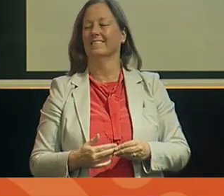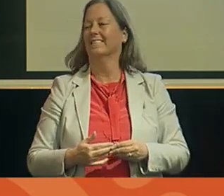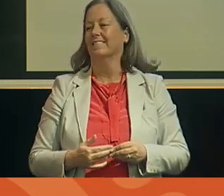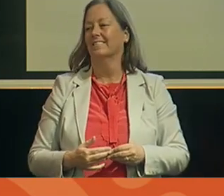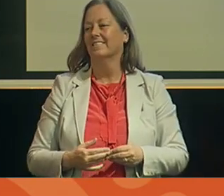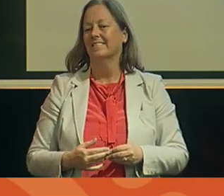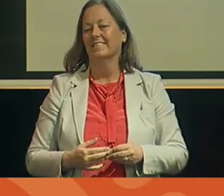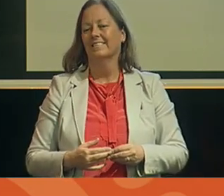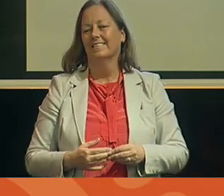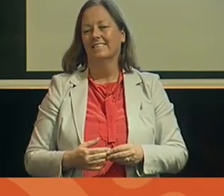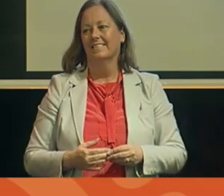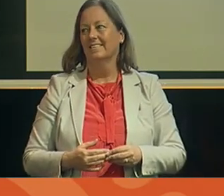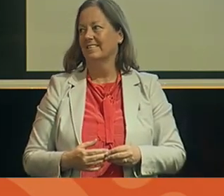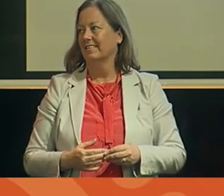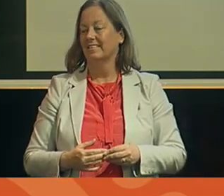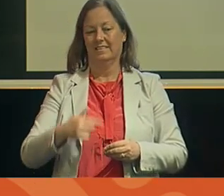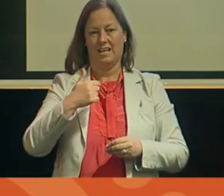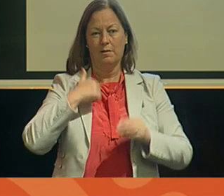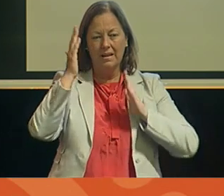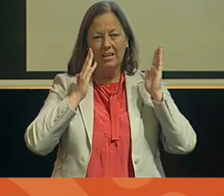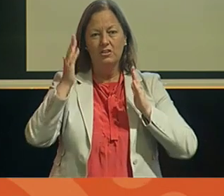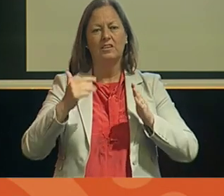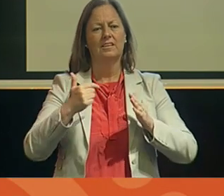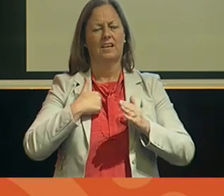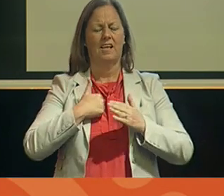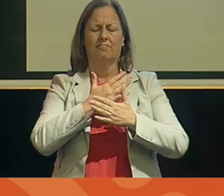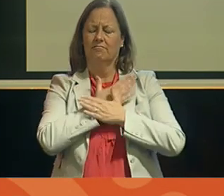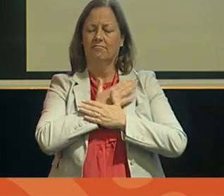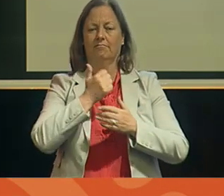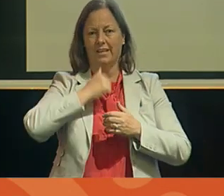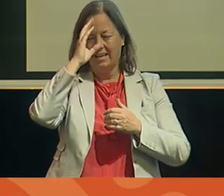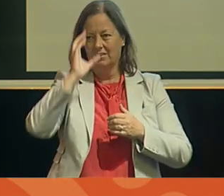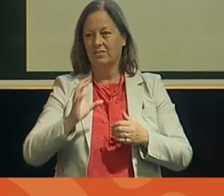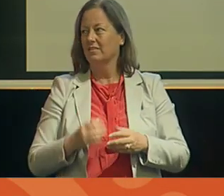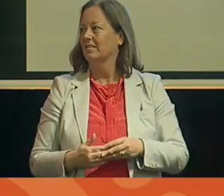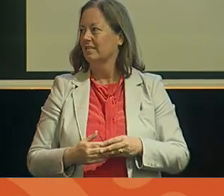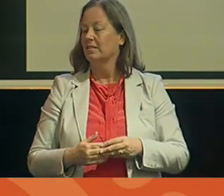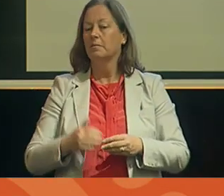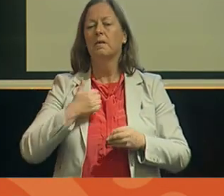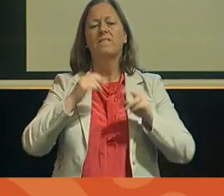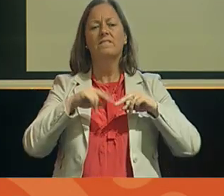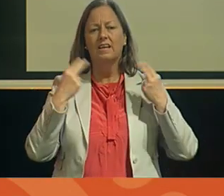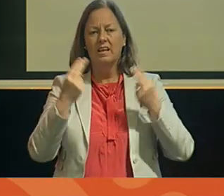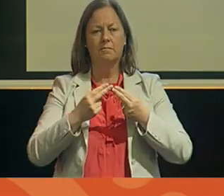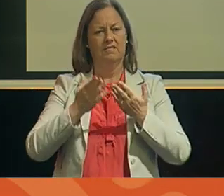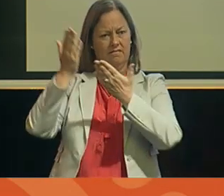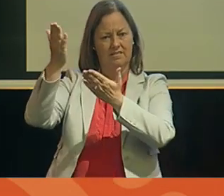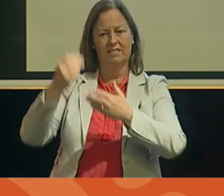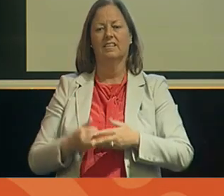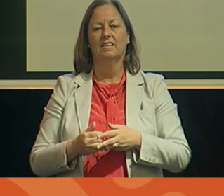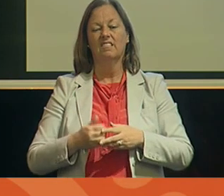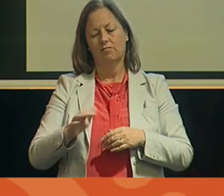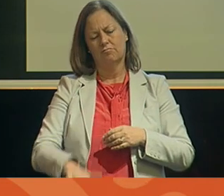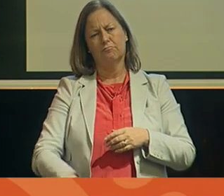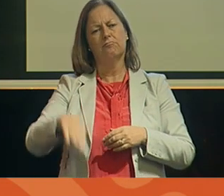I'm a Malaysian. I love my country because most of my family members are there. I grew up in